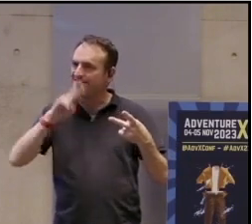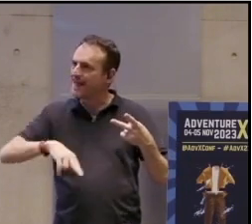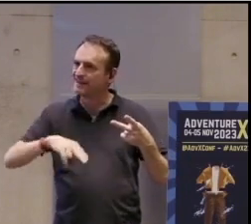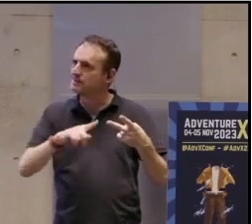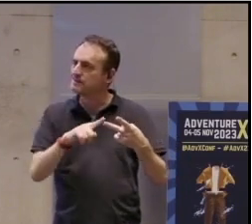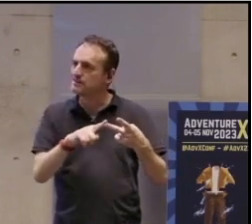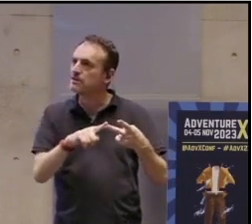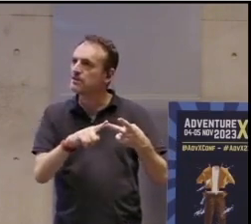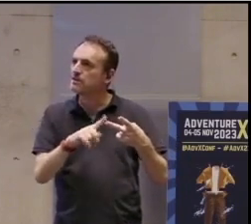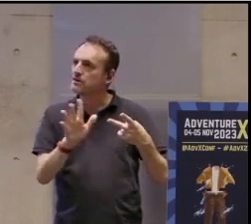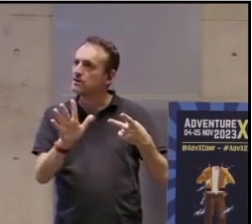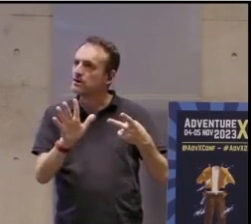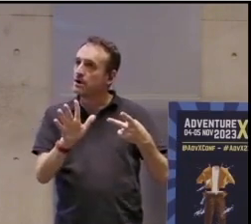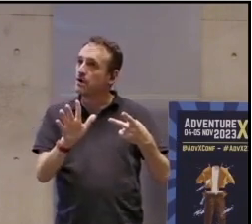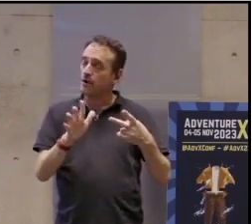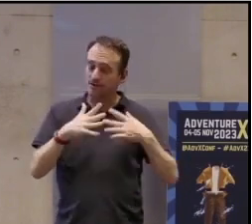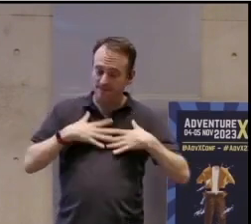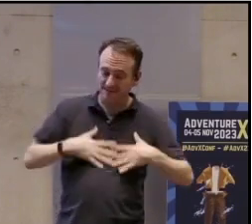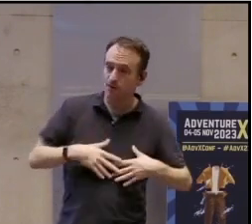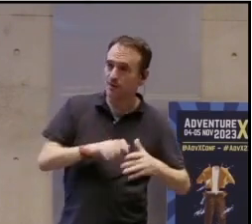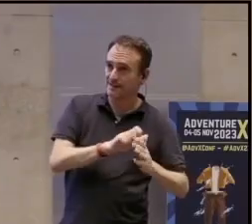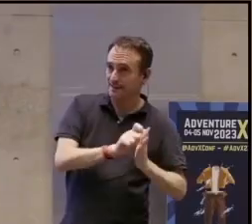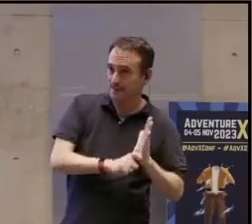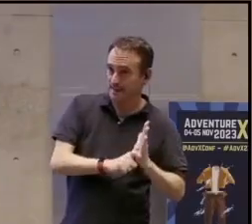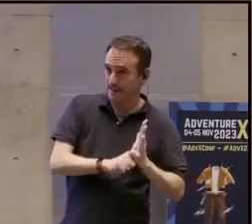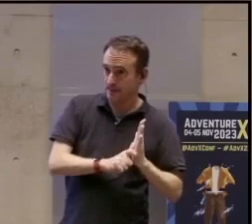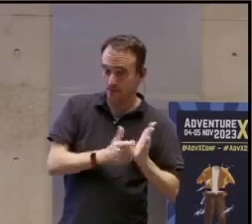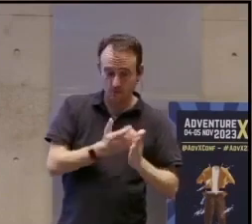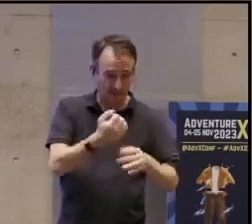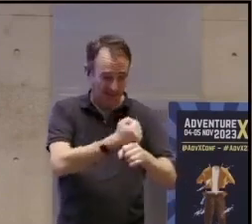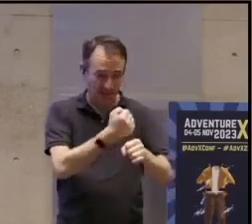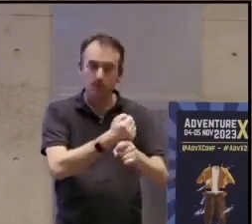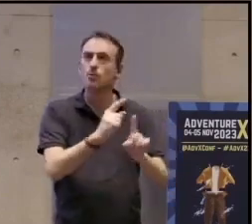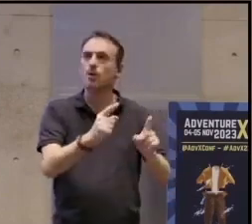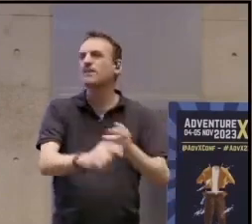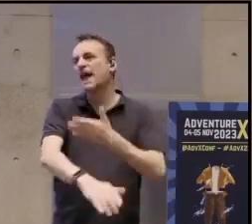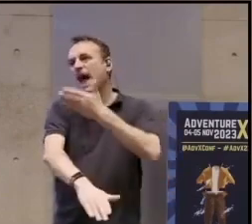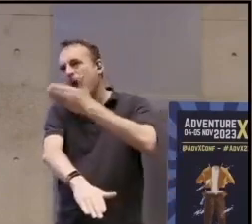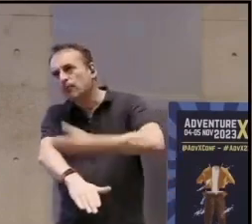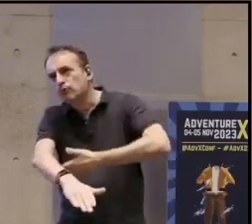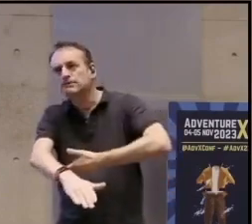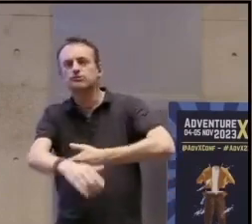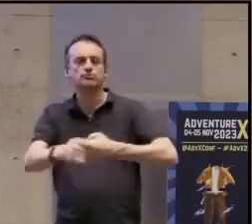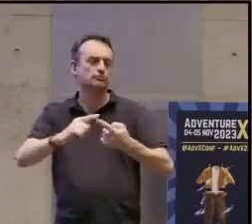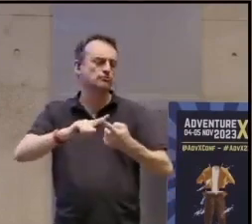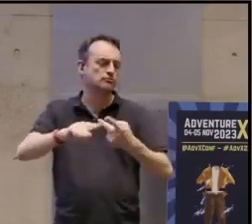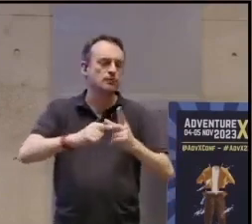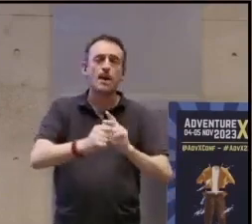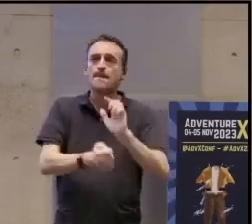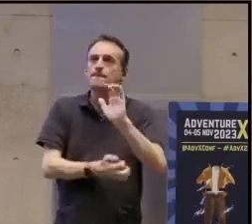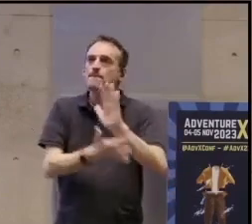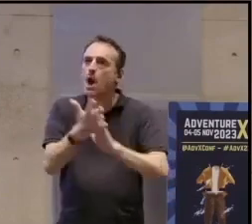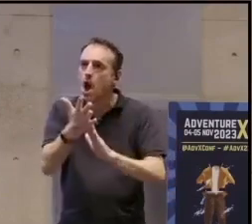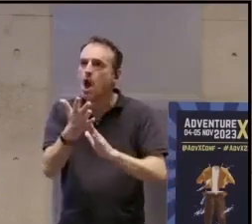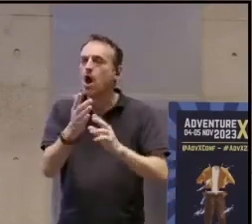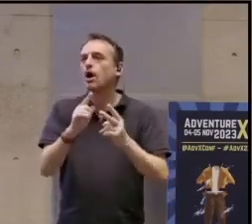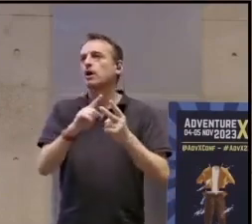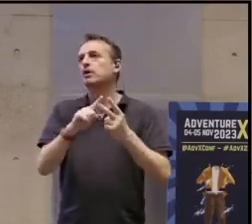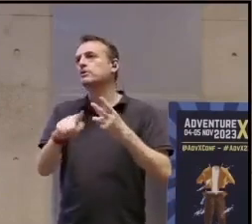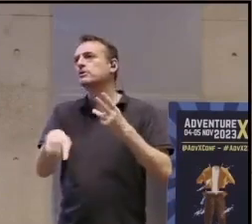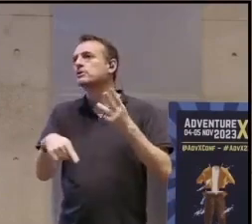Physical disabilities or illnesses often tend to be amputations, burns victims, ballistics, that kind